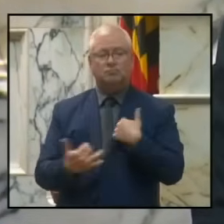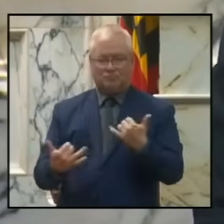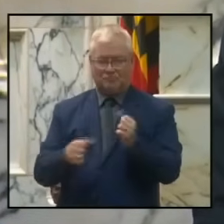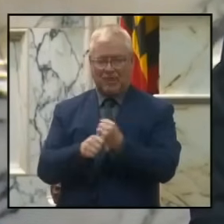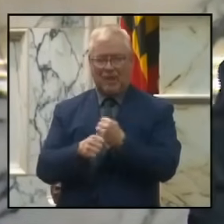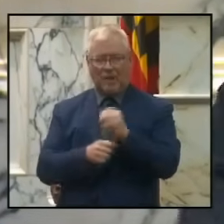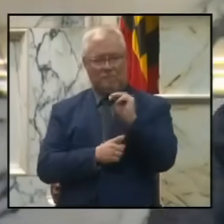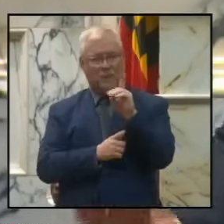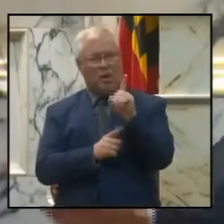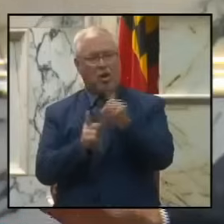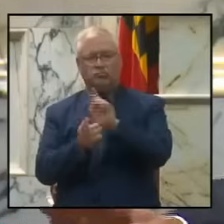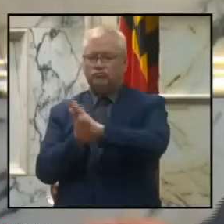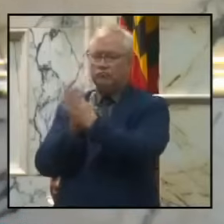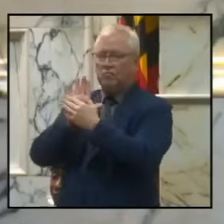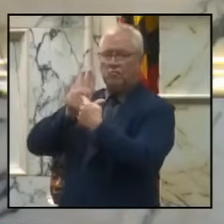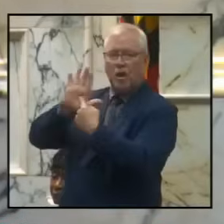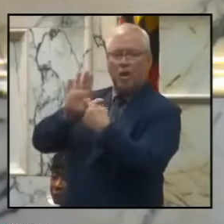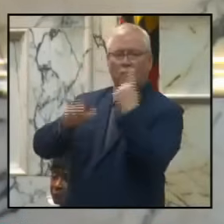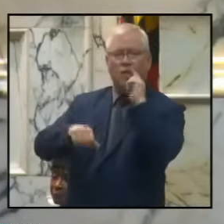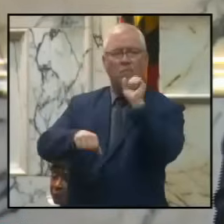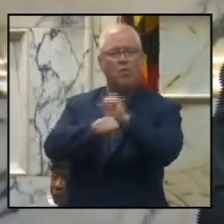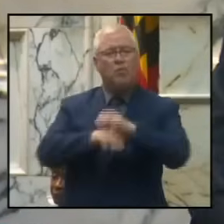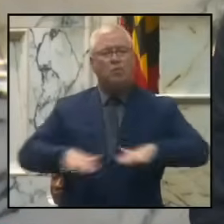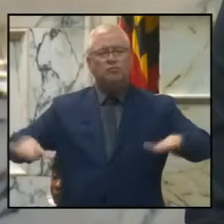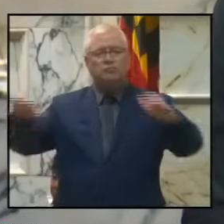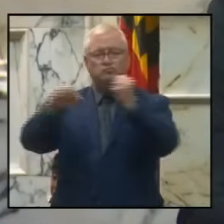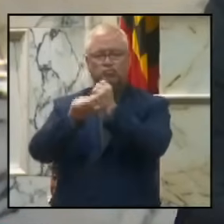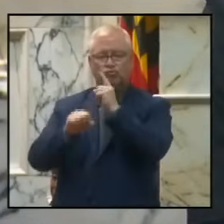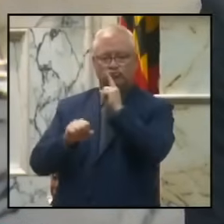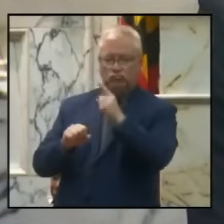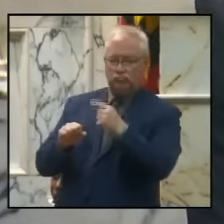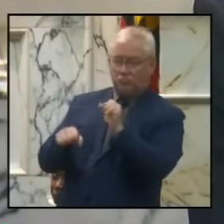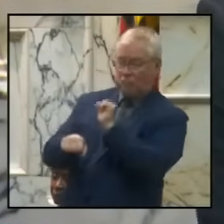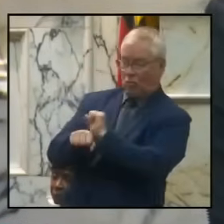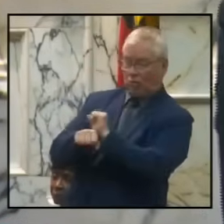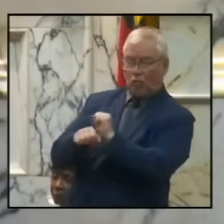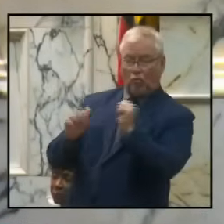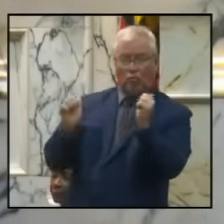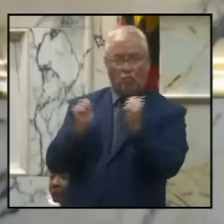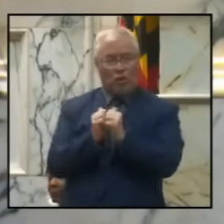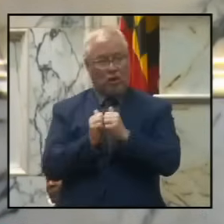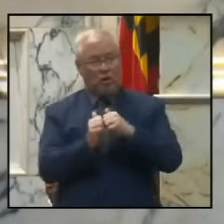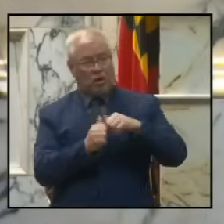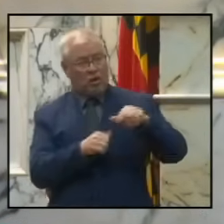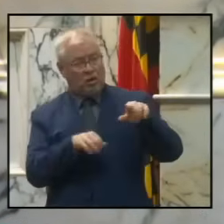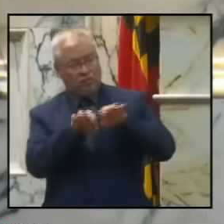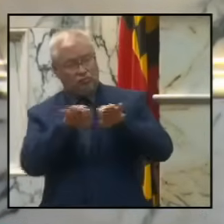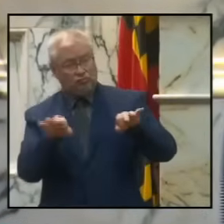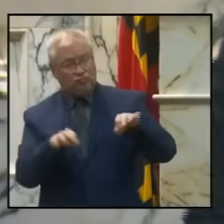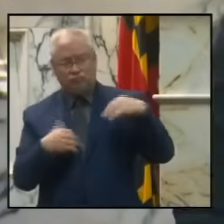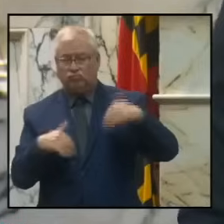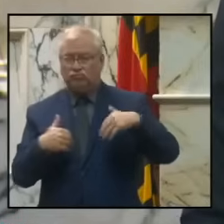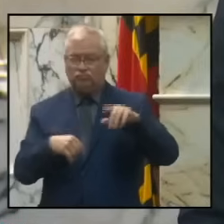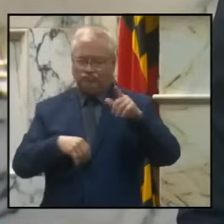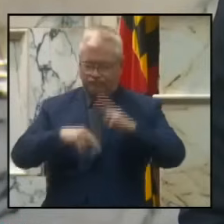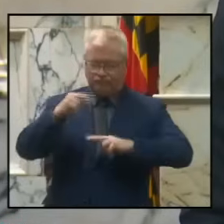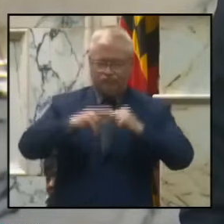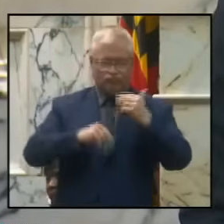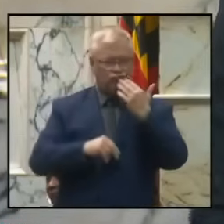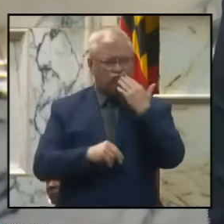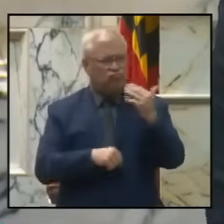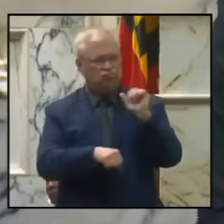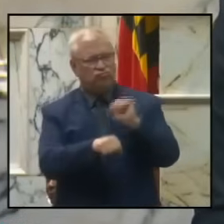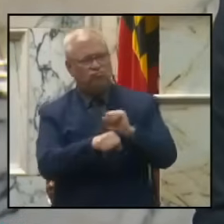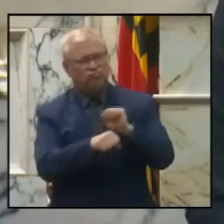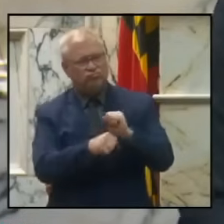employer by ensuring that Marylanders with disabilities can get hired and also build fulfilling careers. We are